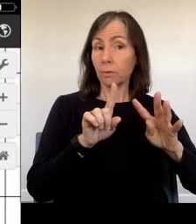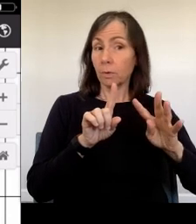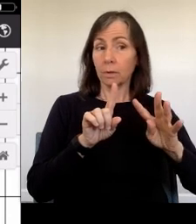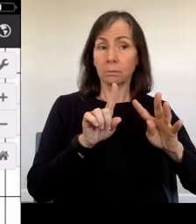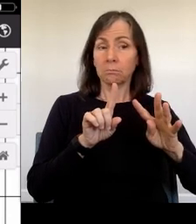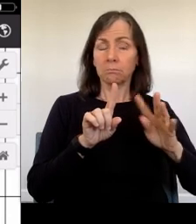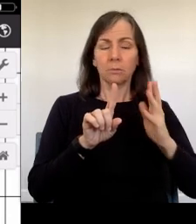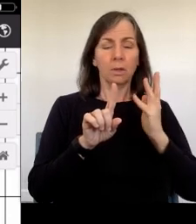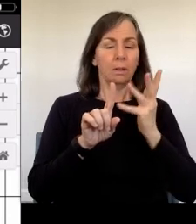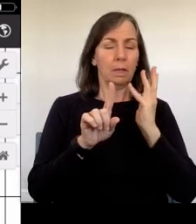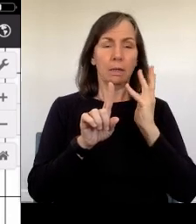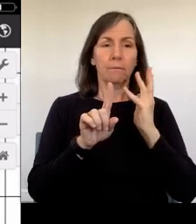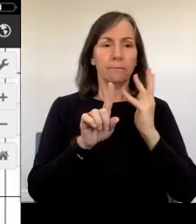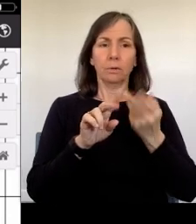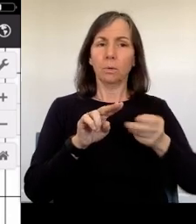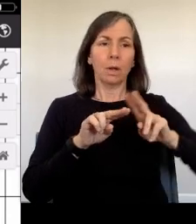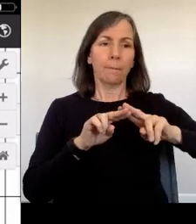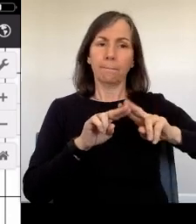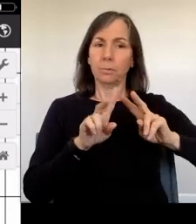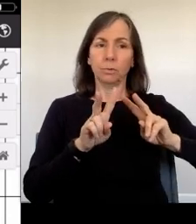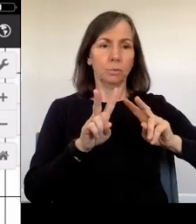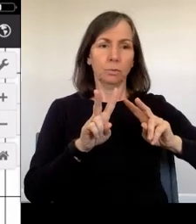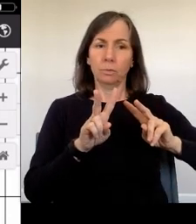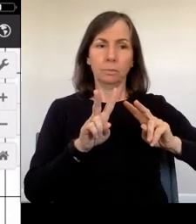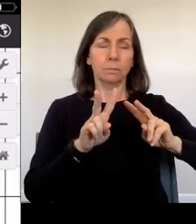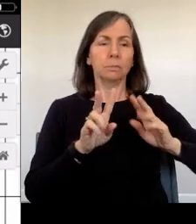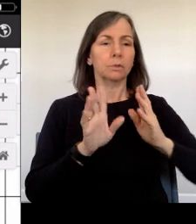it's going to stay